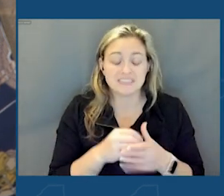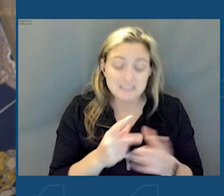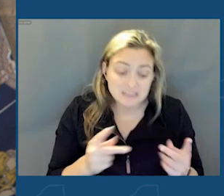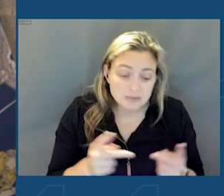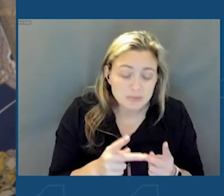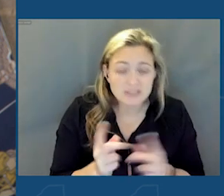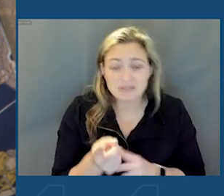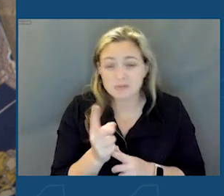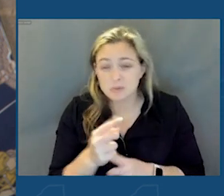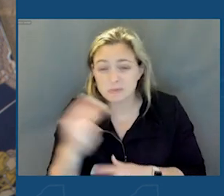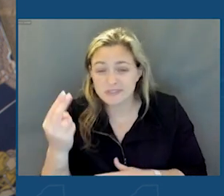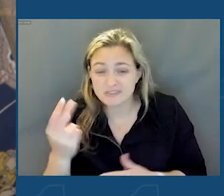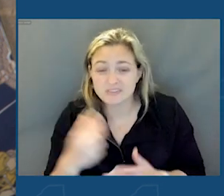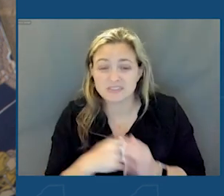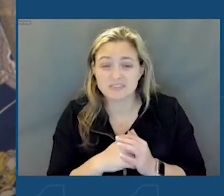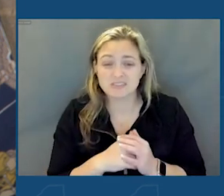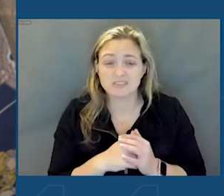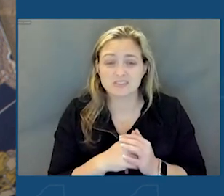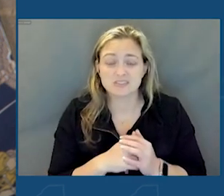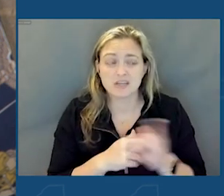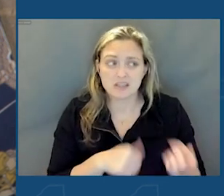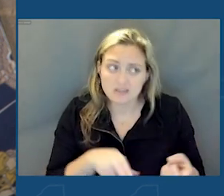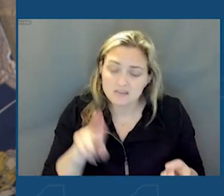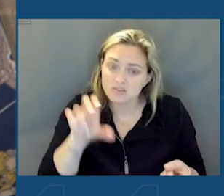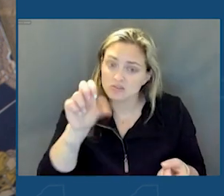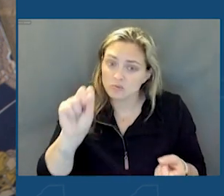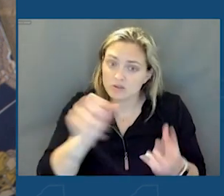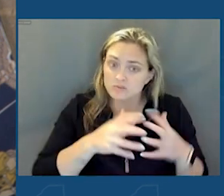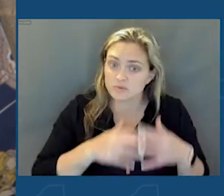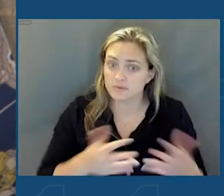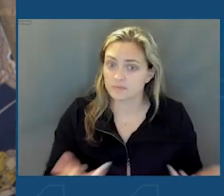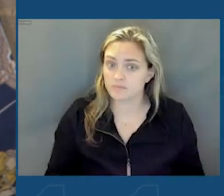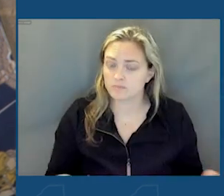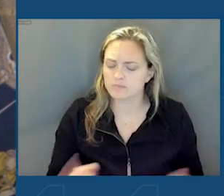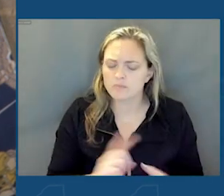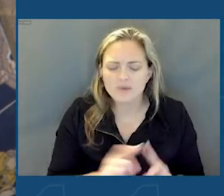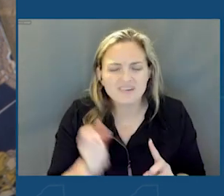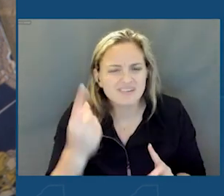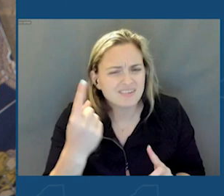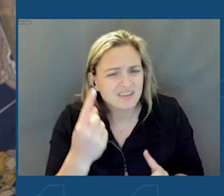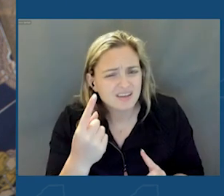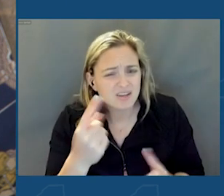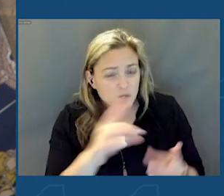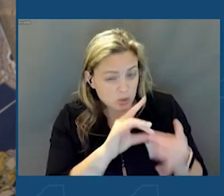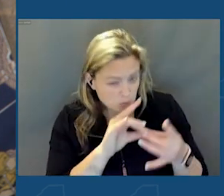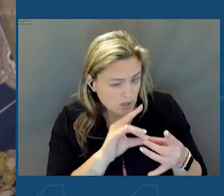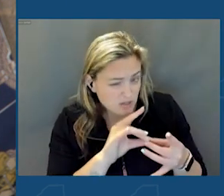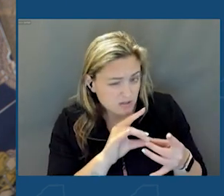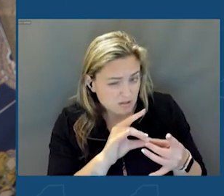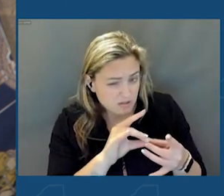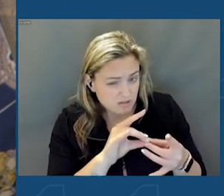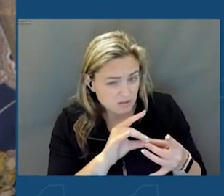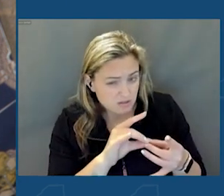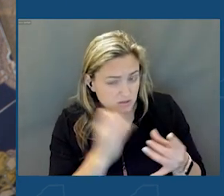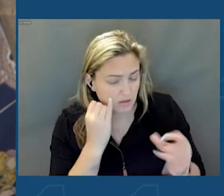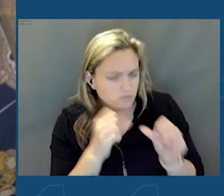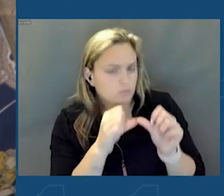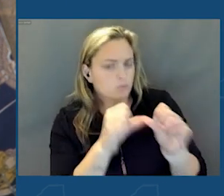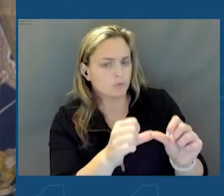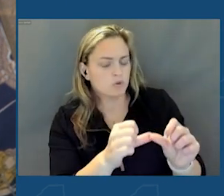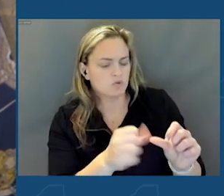in history. This is the United States of America. But it only stays united if we continue ourselves